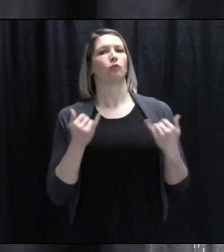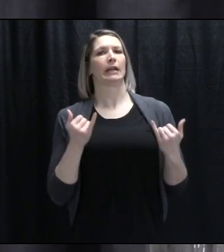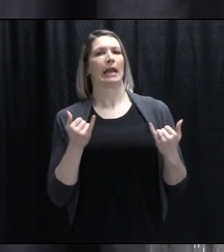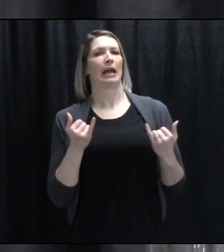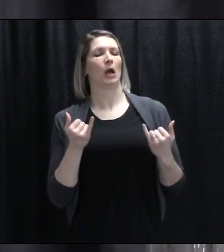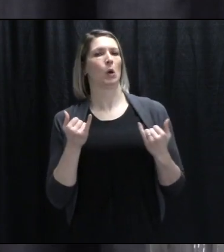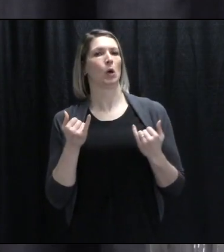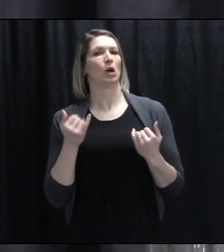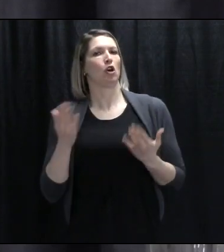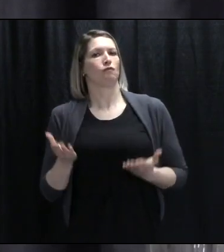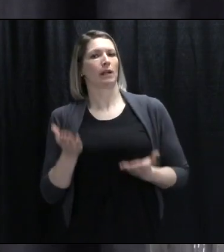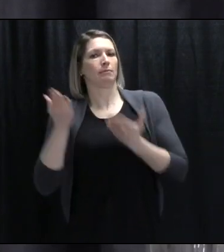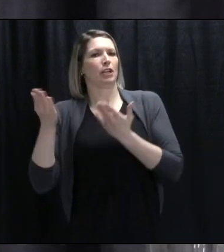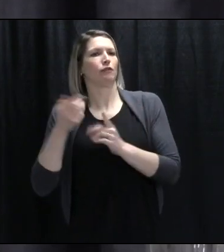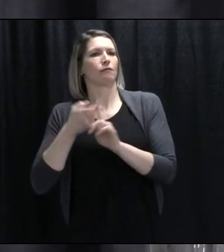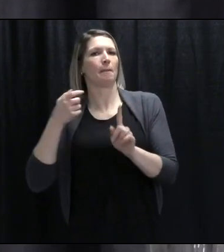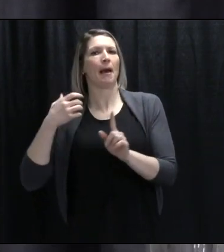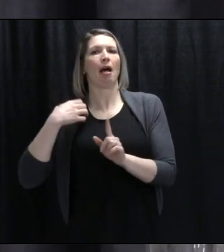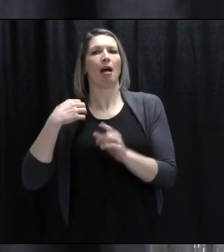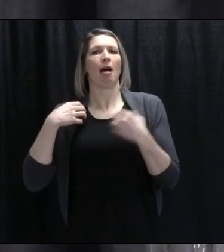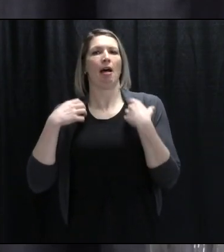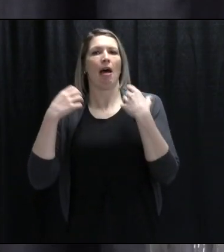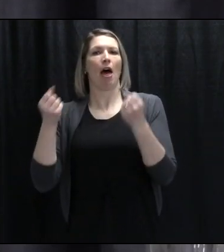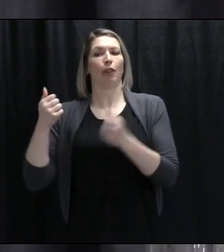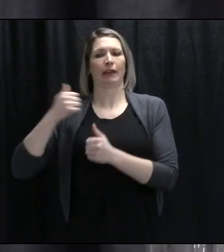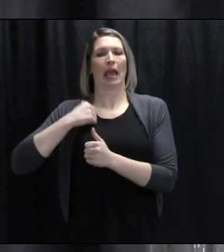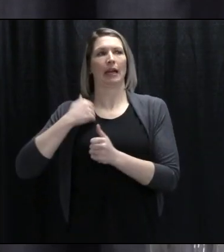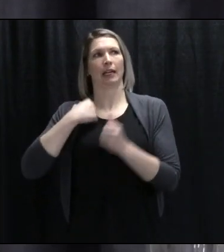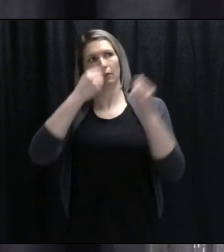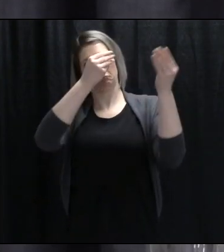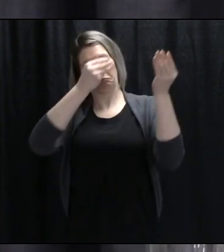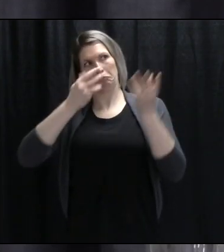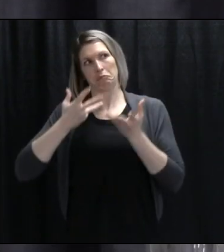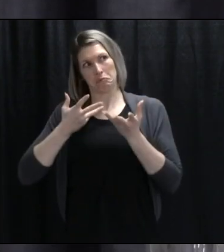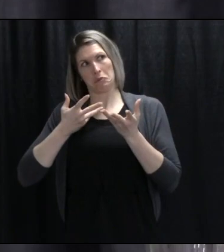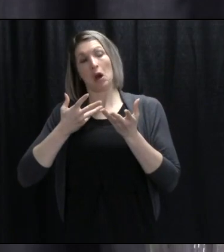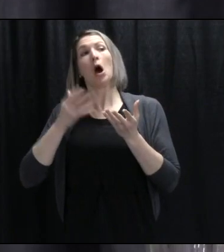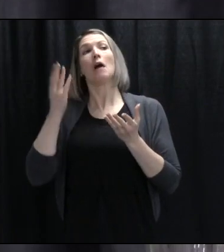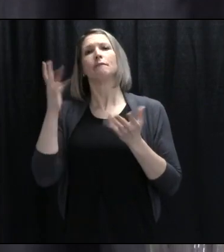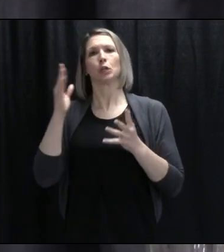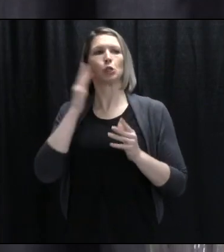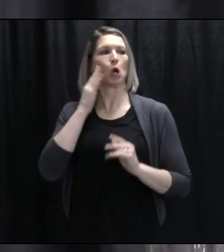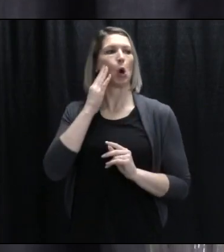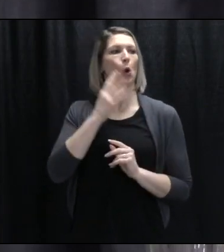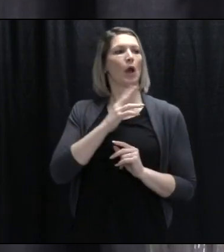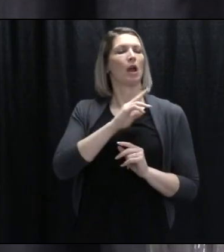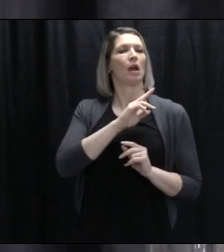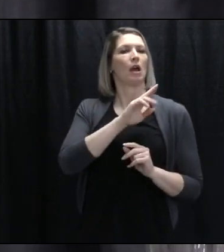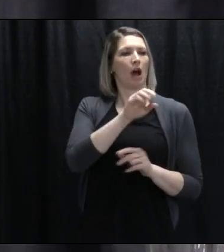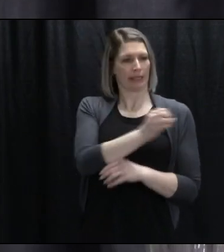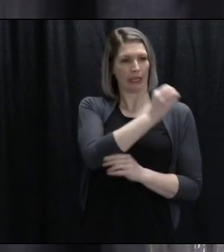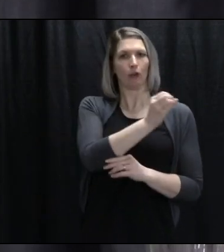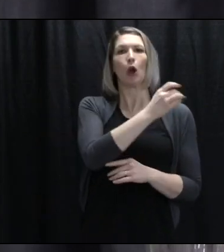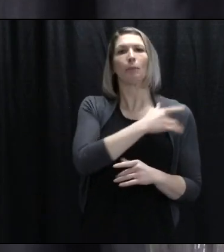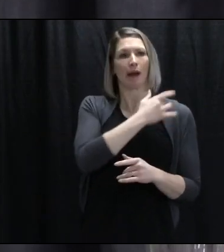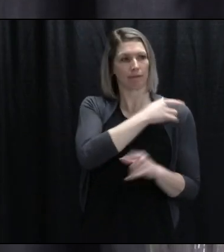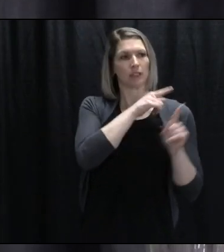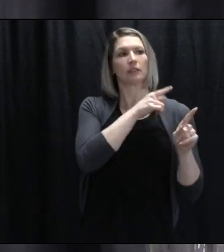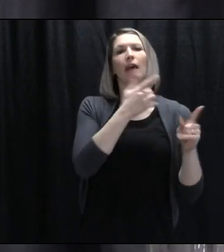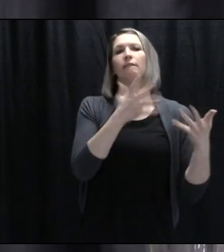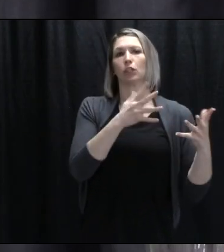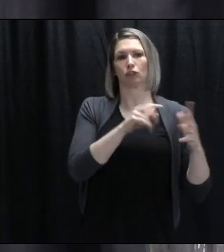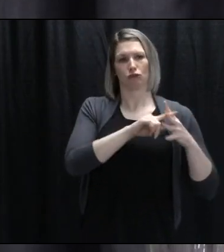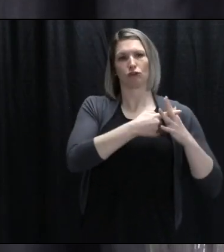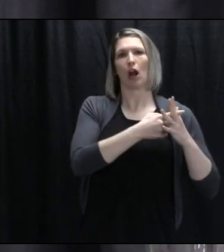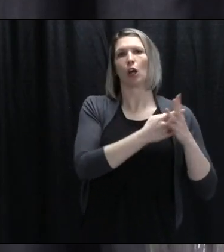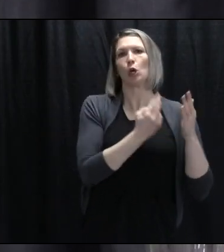other jurisdictions, Manitoba and Ontario, for example, are currently doing this. The federal government have invested an enormous amount